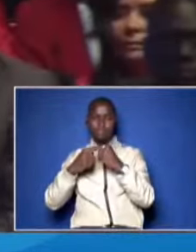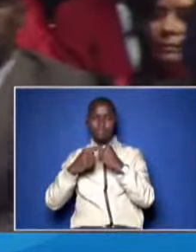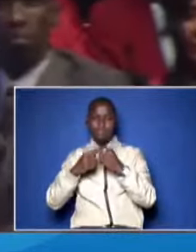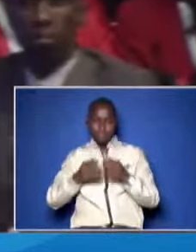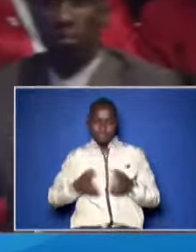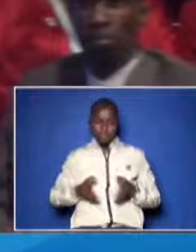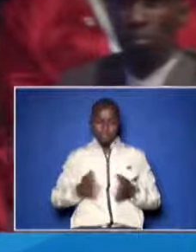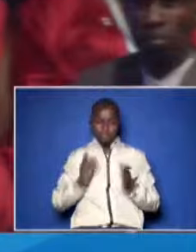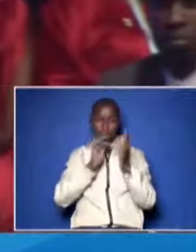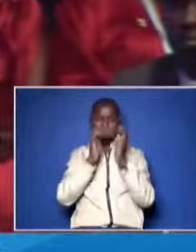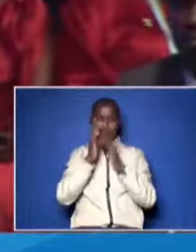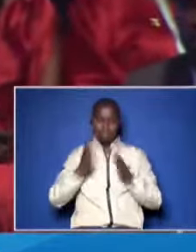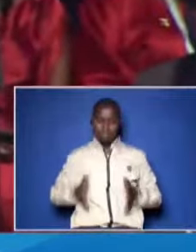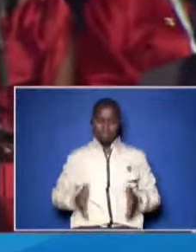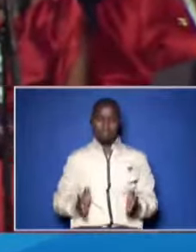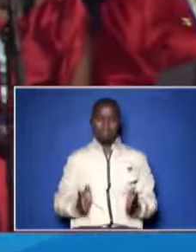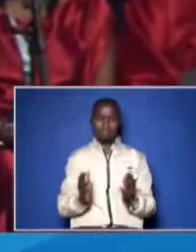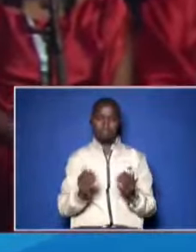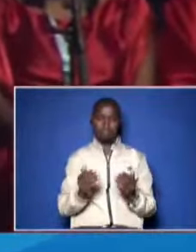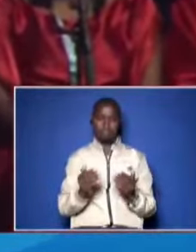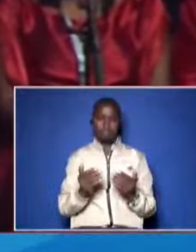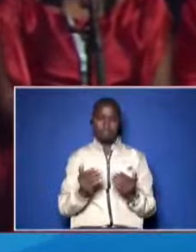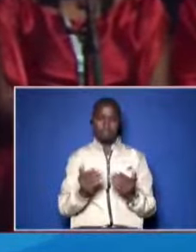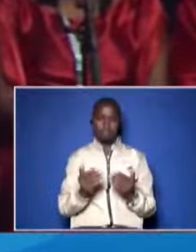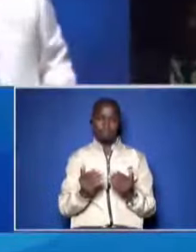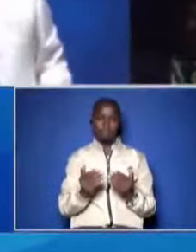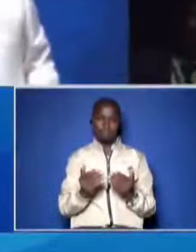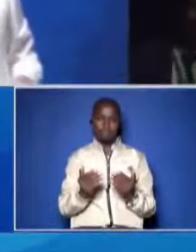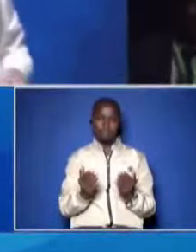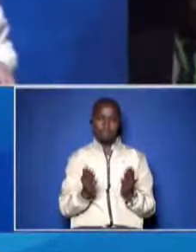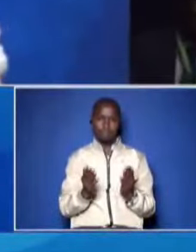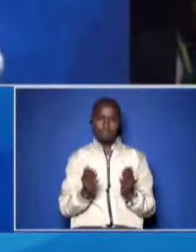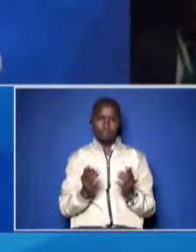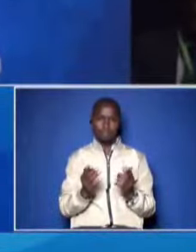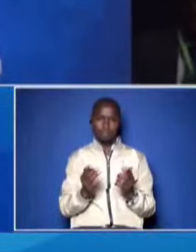born unto us a son is